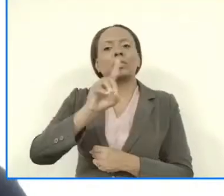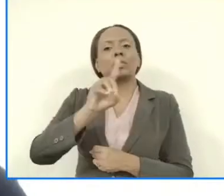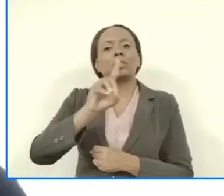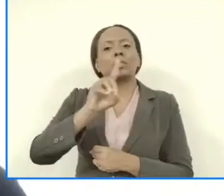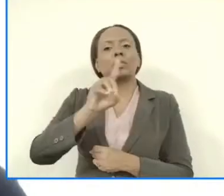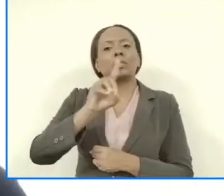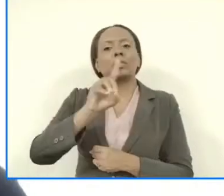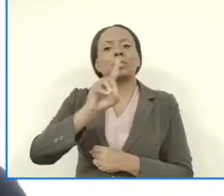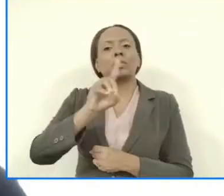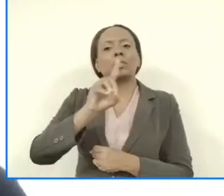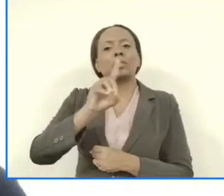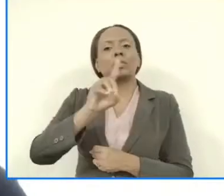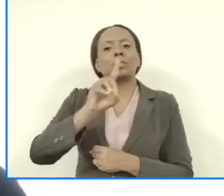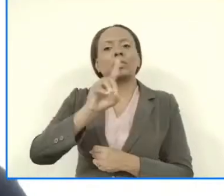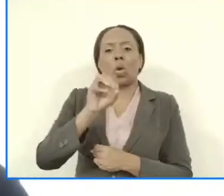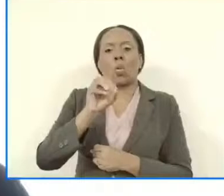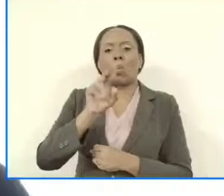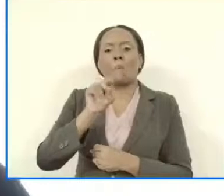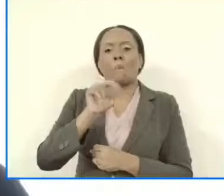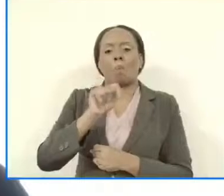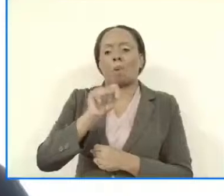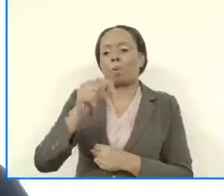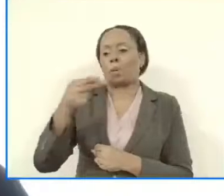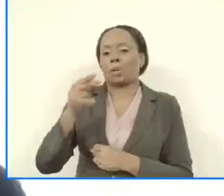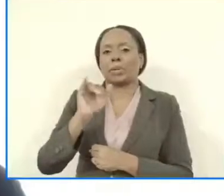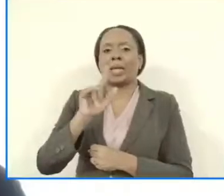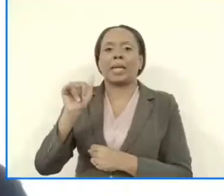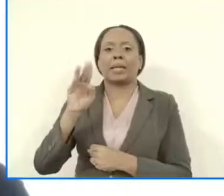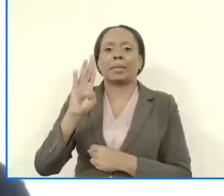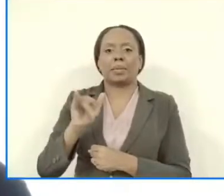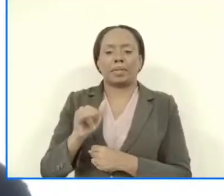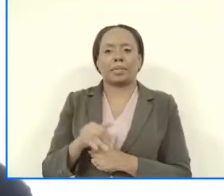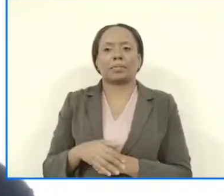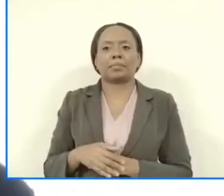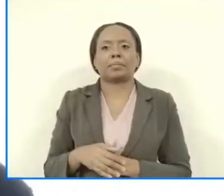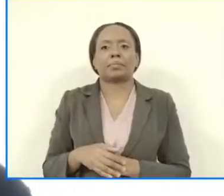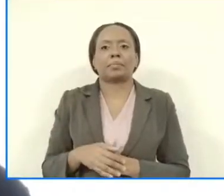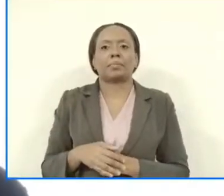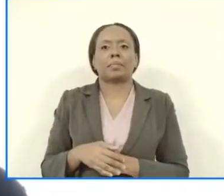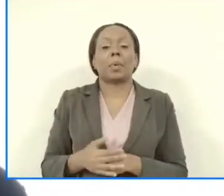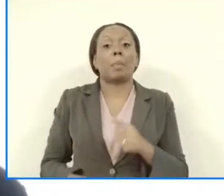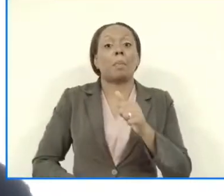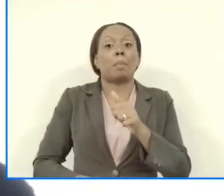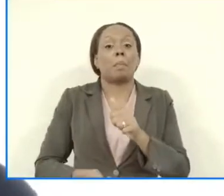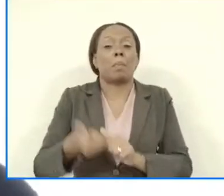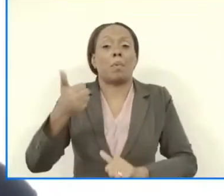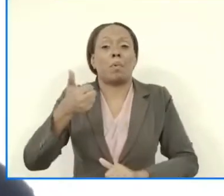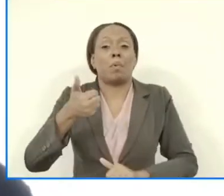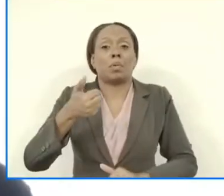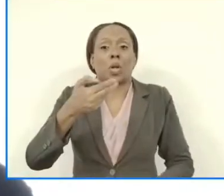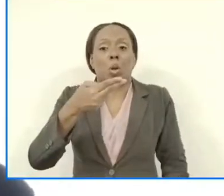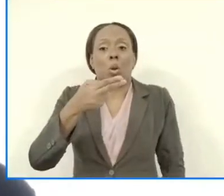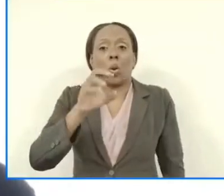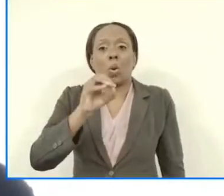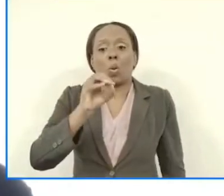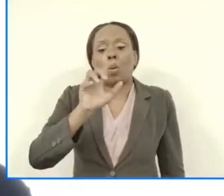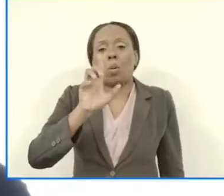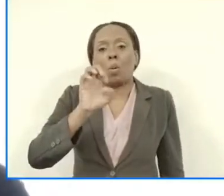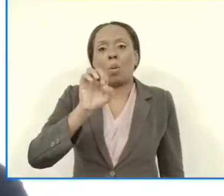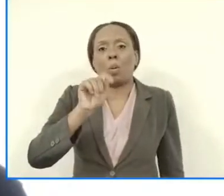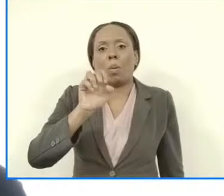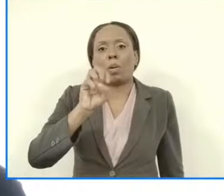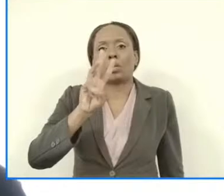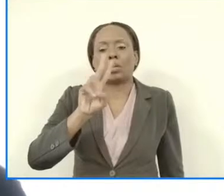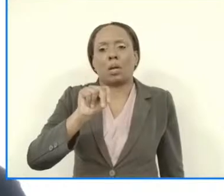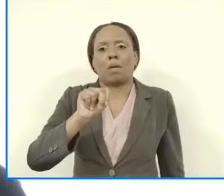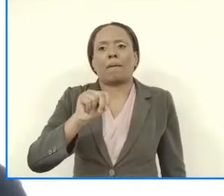St. Sylvan's Village, Mount Hillaby. Whole Town, we've restored much of Whole Town, both from the Spring Garden direction and then coming